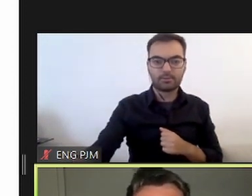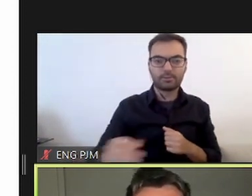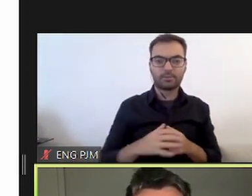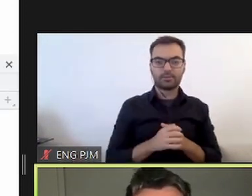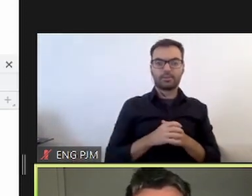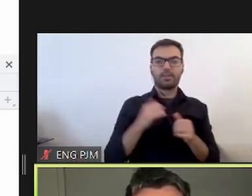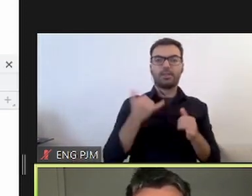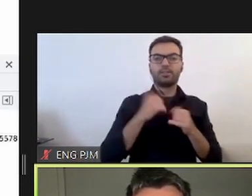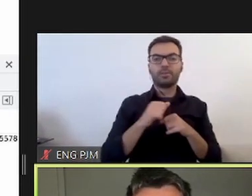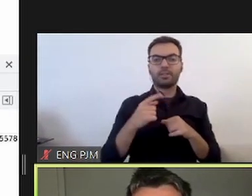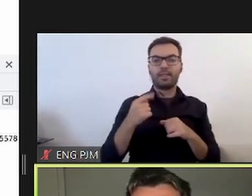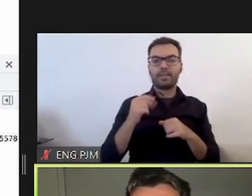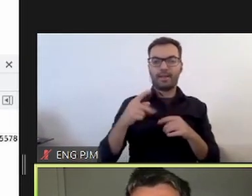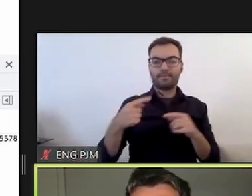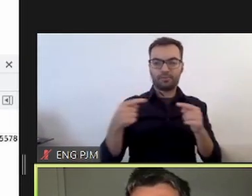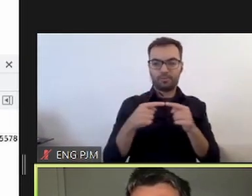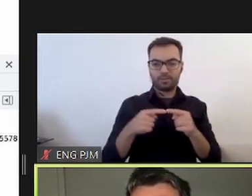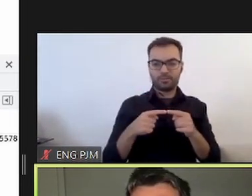totally recommend